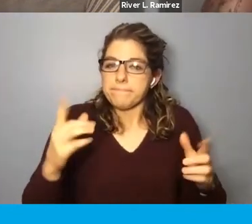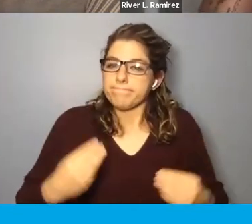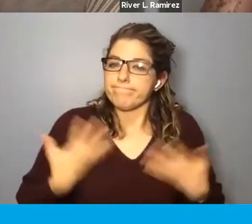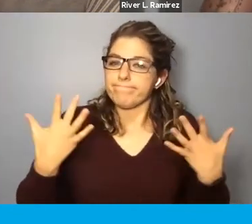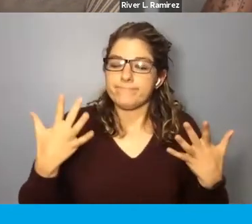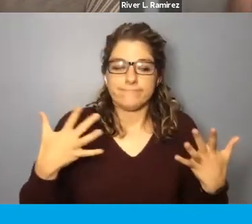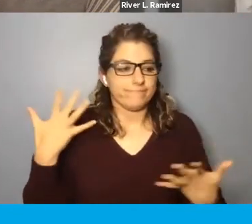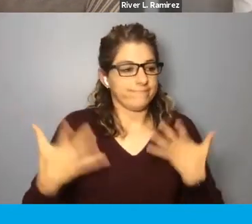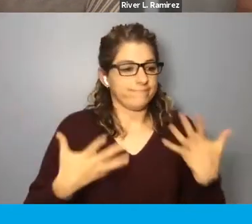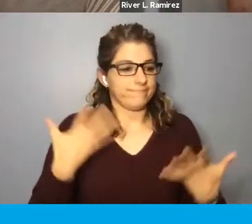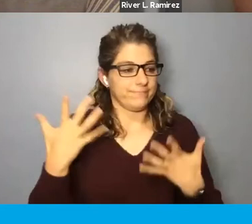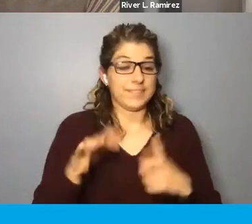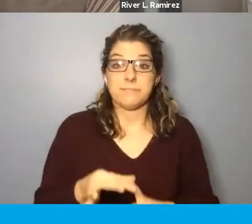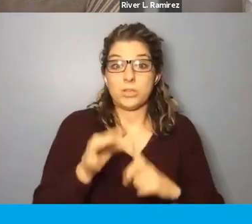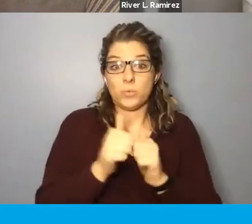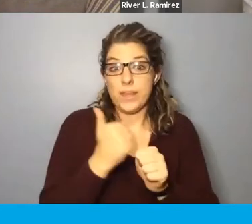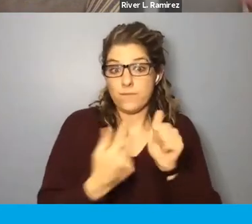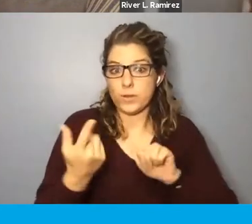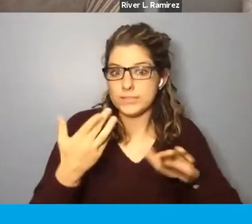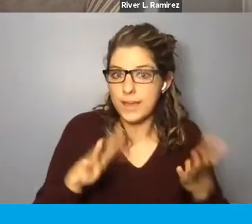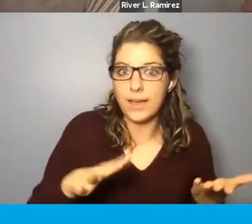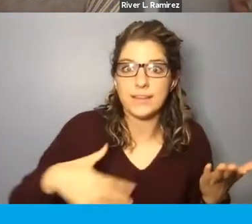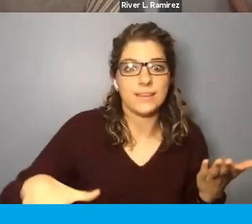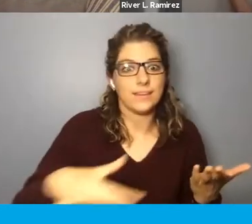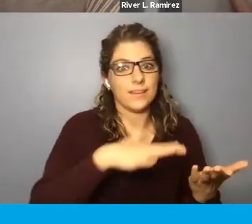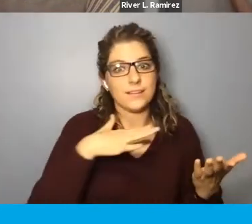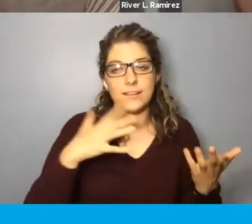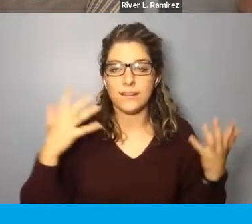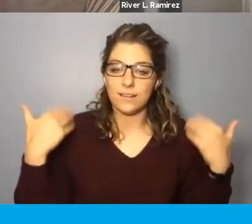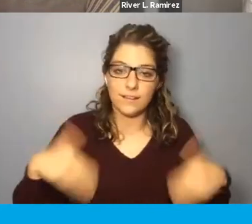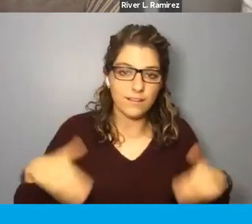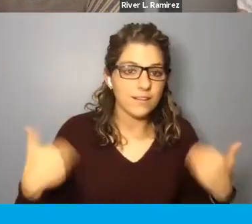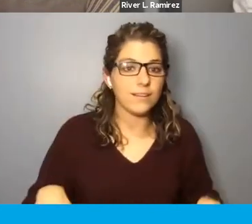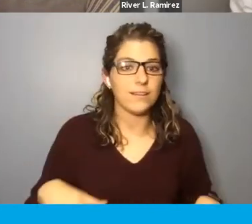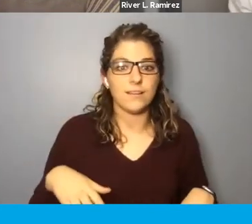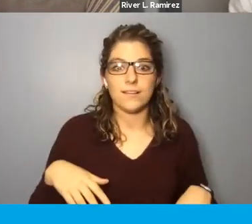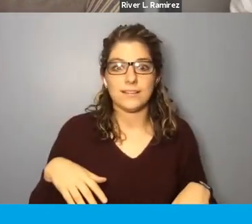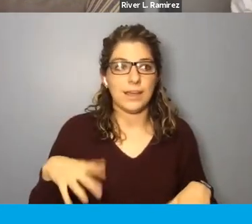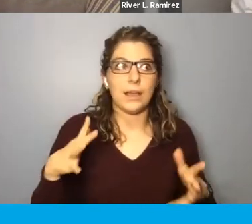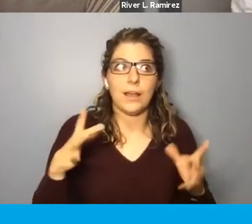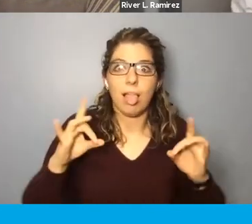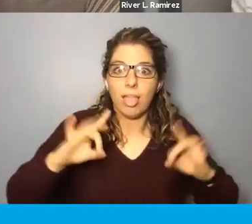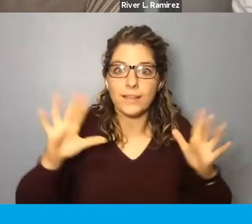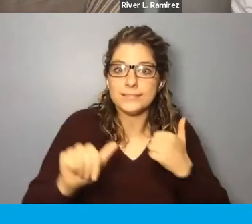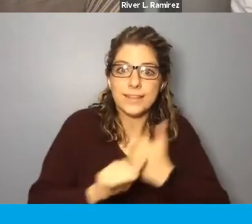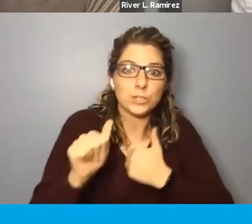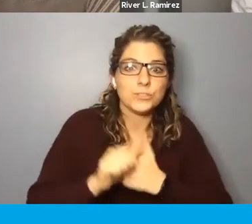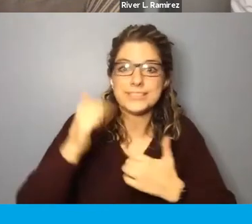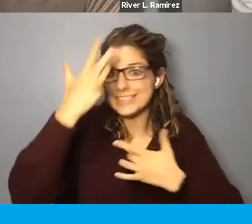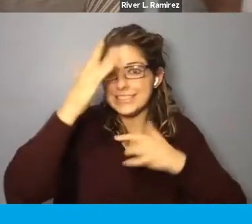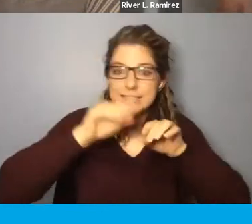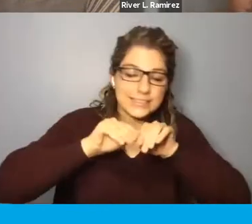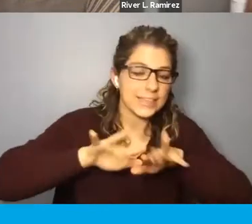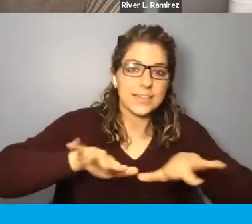to and especially with everybody dying around and like there being like a killer disease on the loose, I was